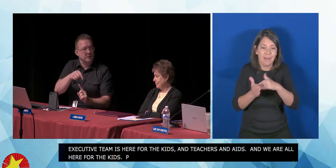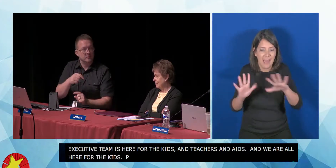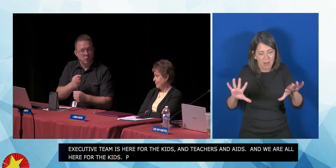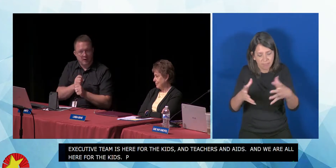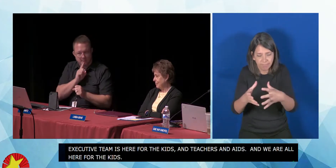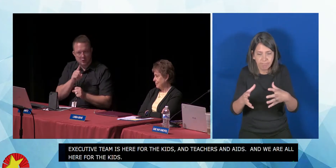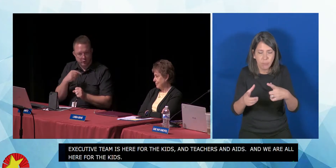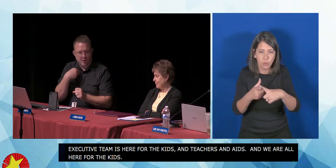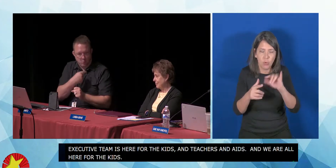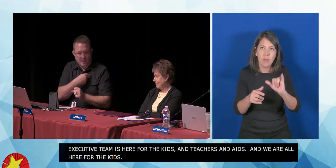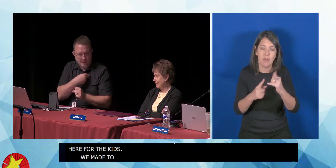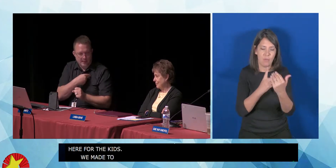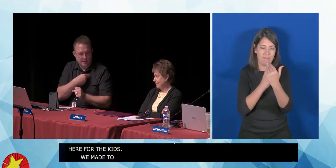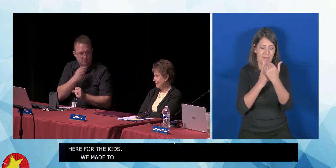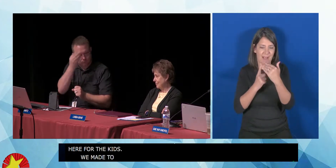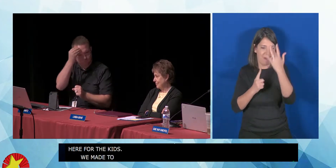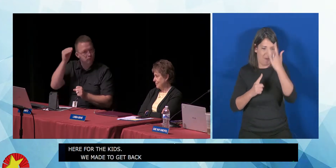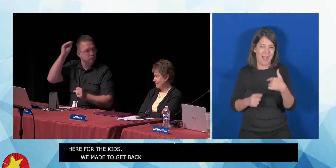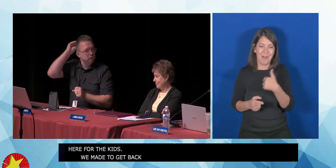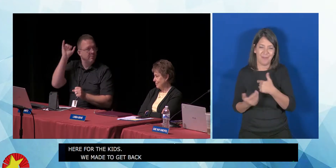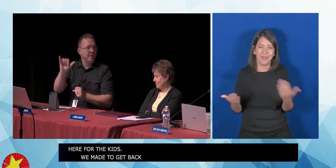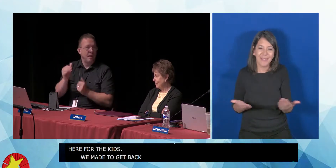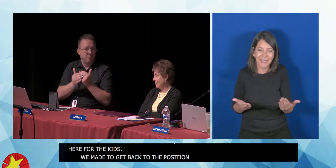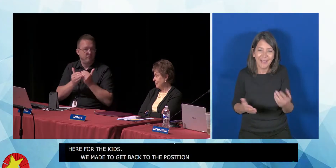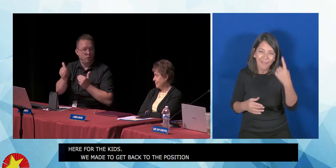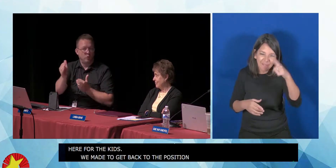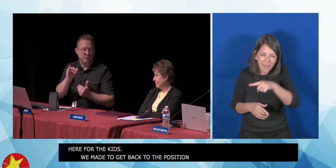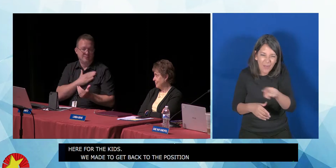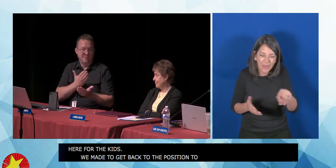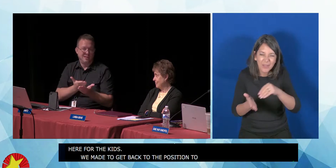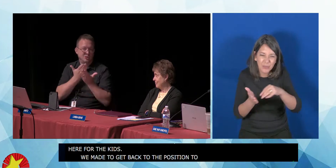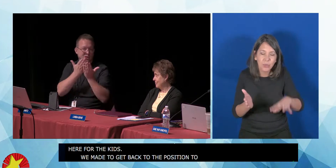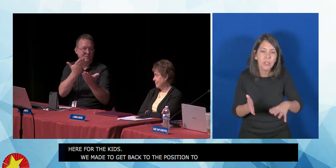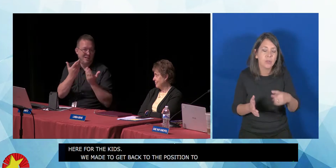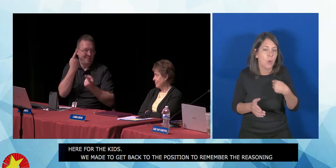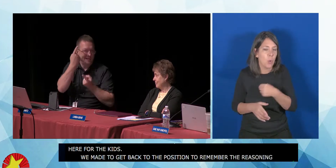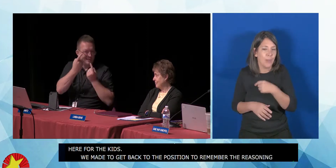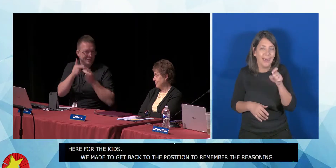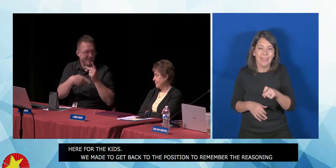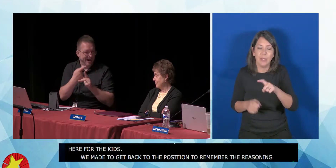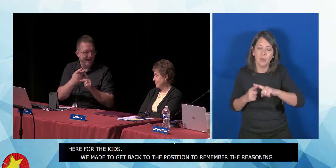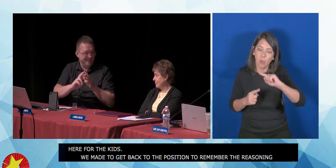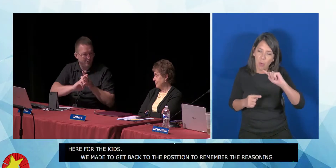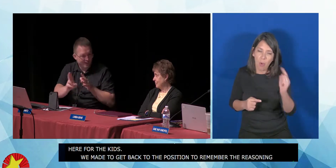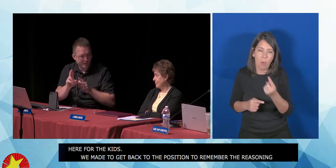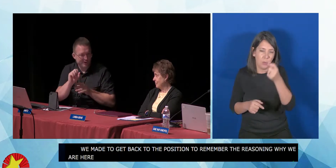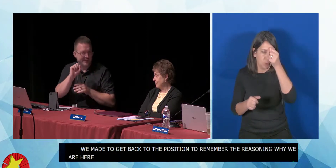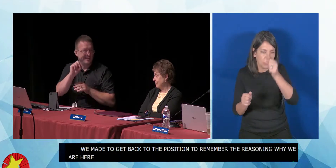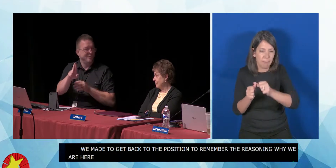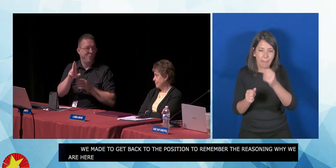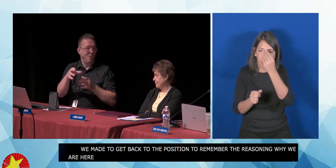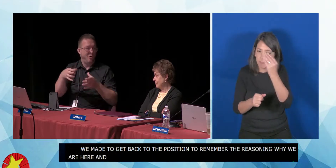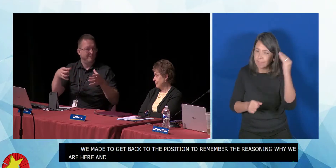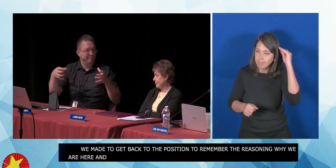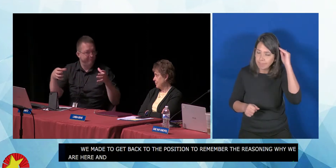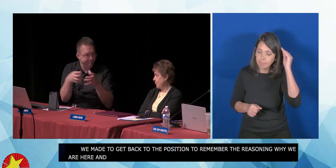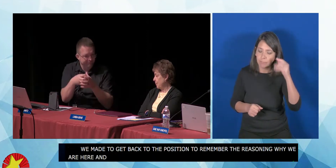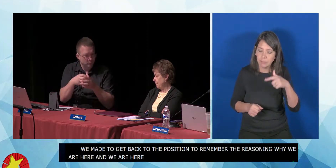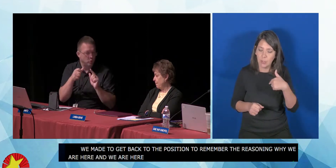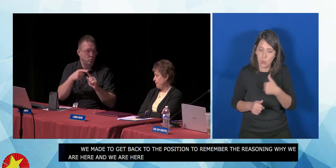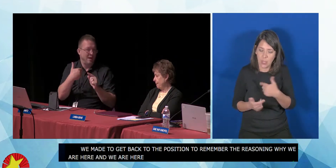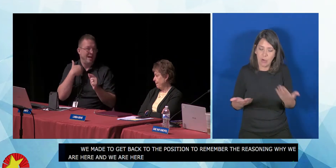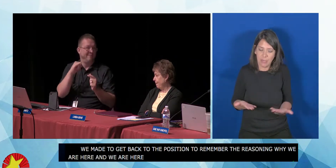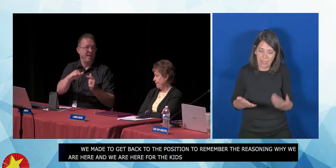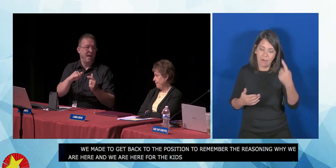that we're here, and we're here for the kids. And it's something that we always need to keep in the back of our mind. And so I suggest that we